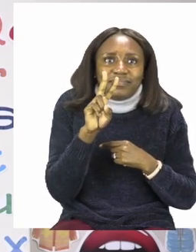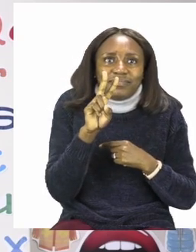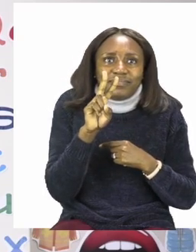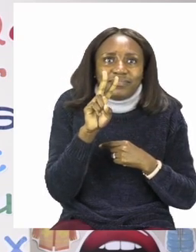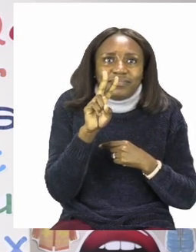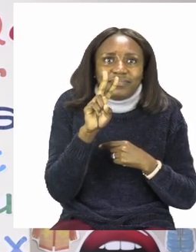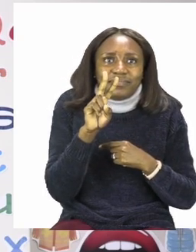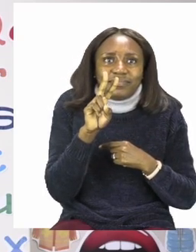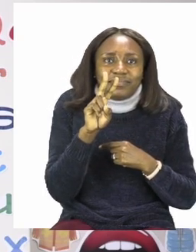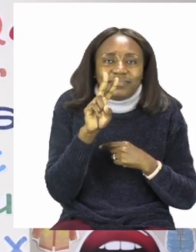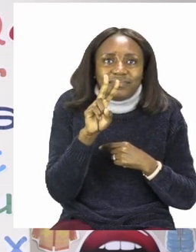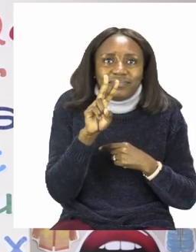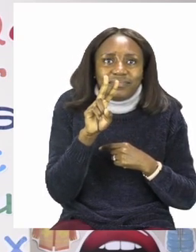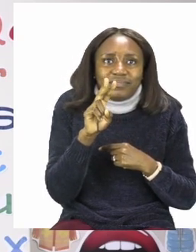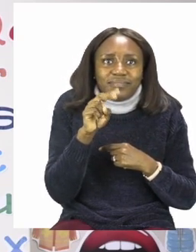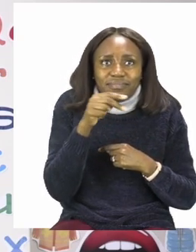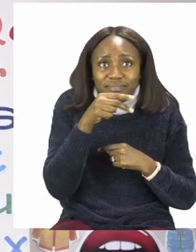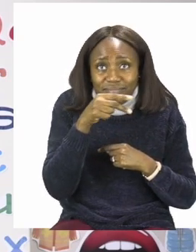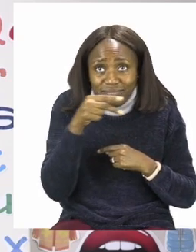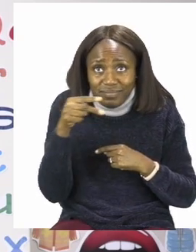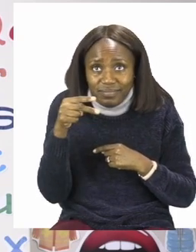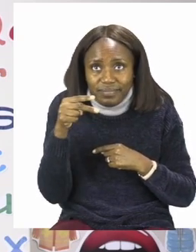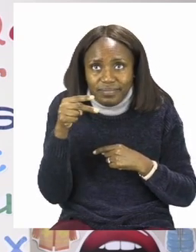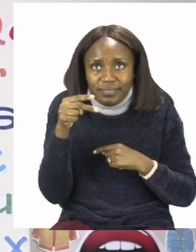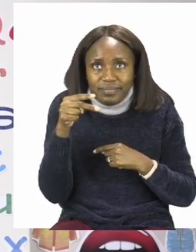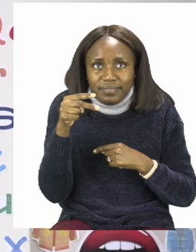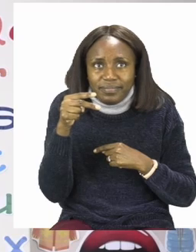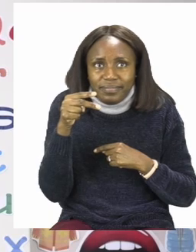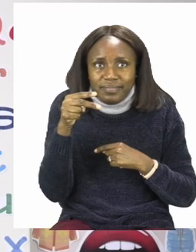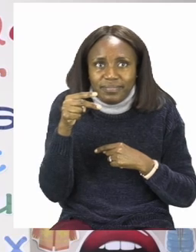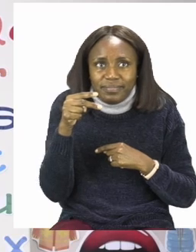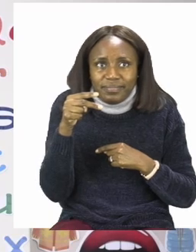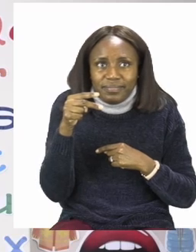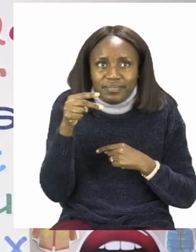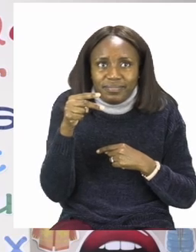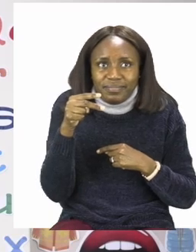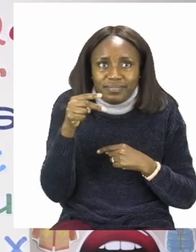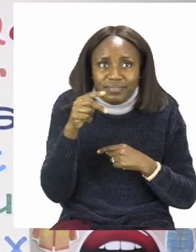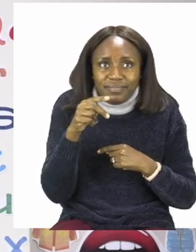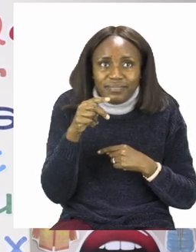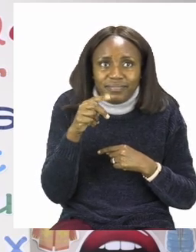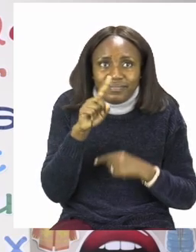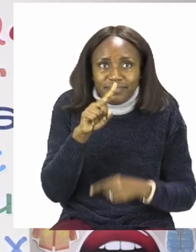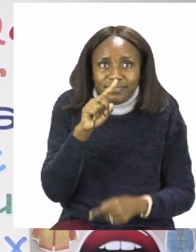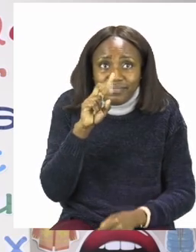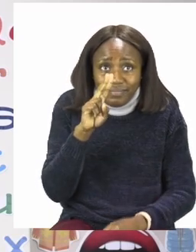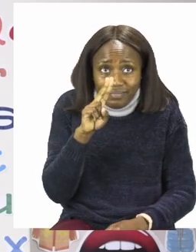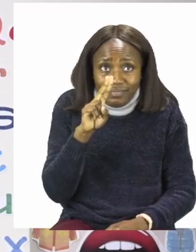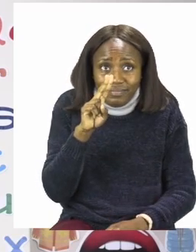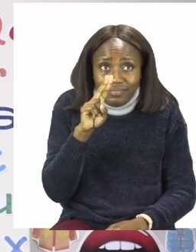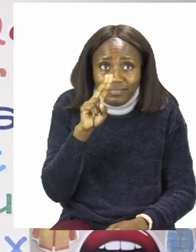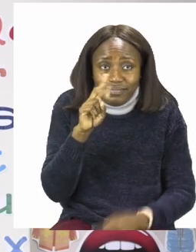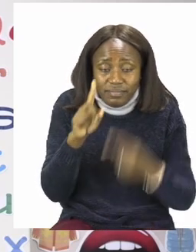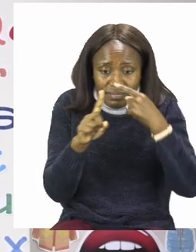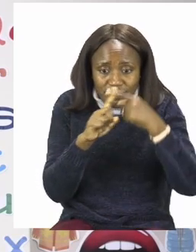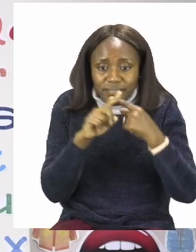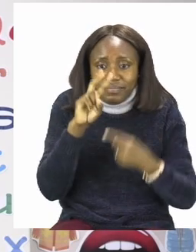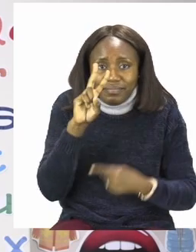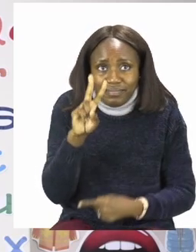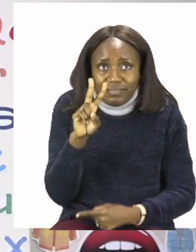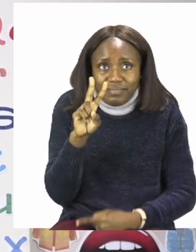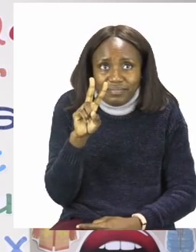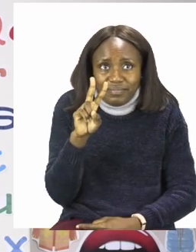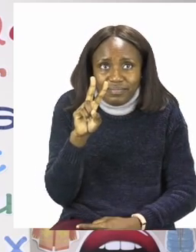2 plus 2. So, if I have 2, 1, 2, plus another